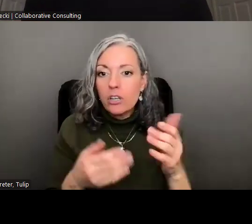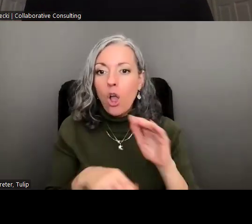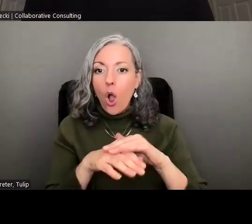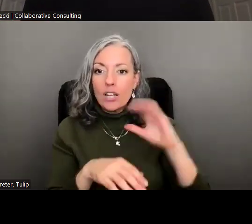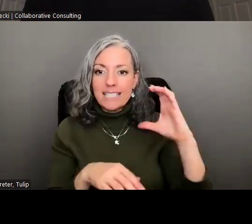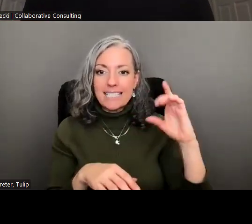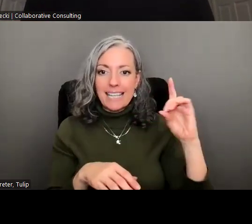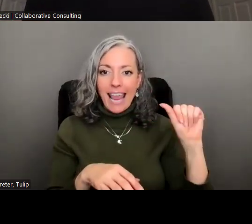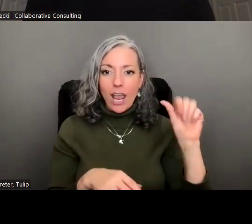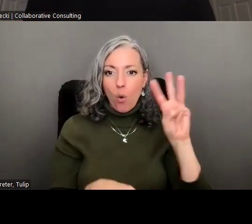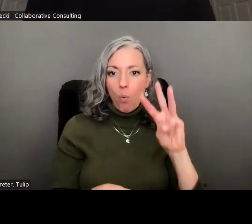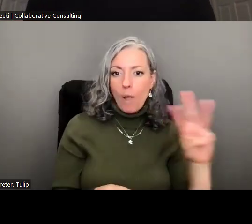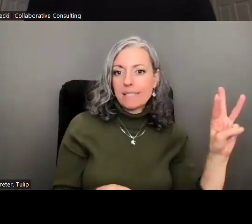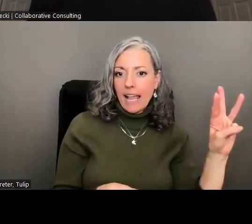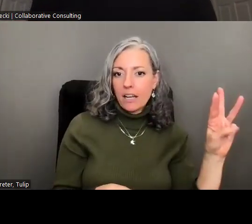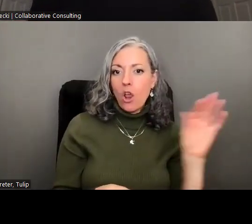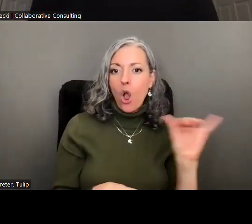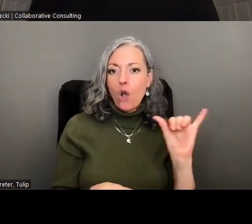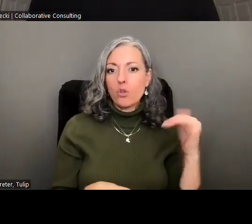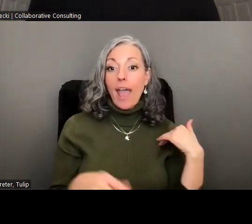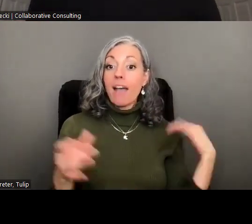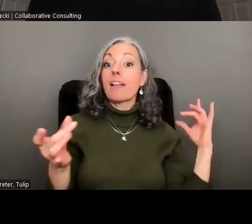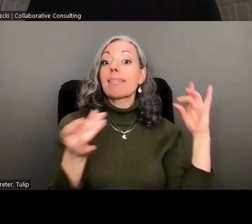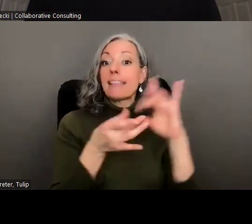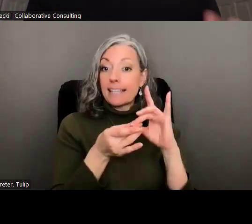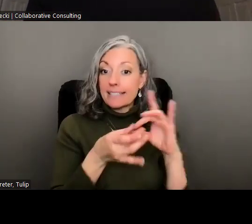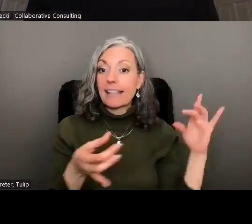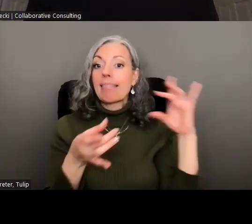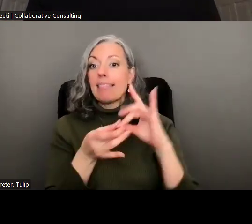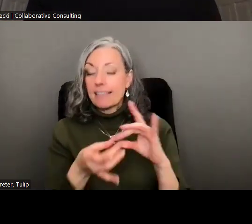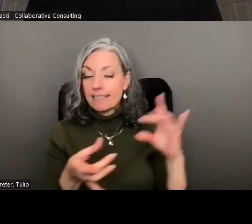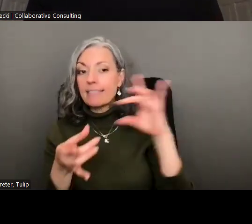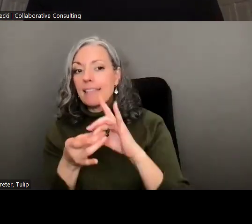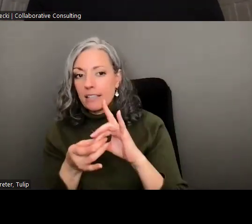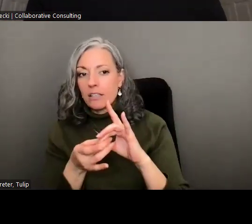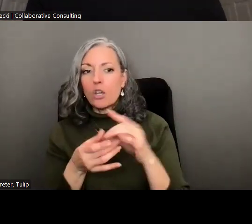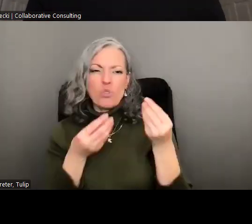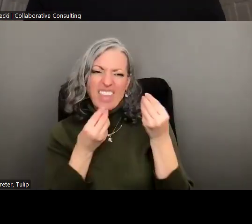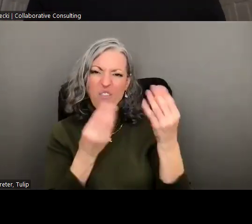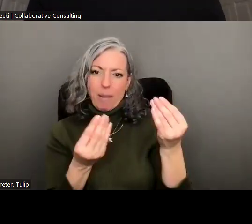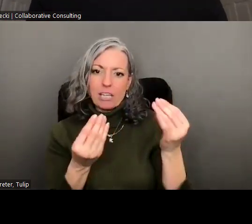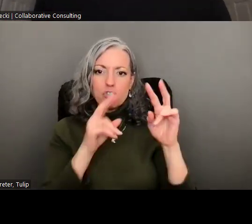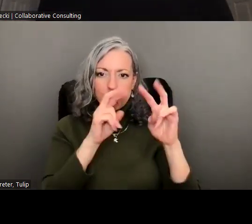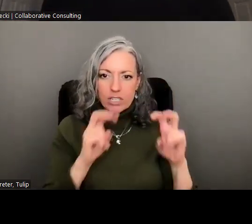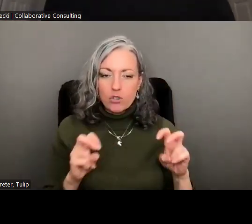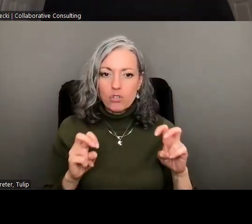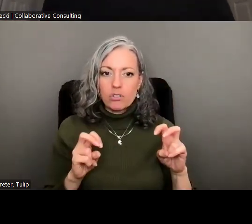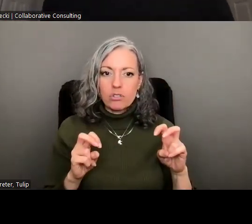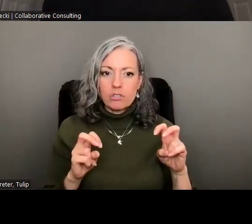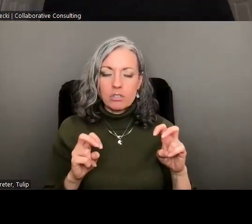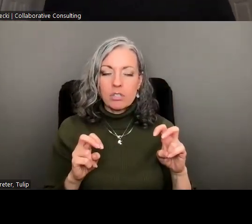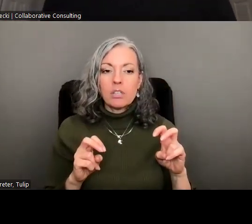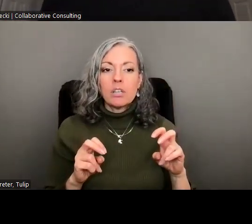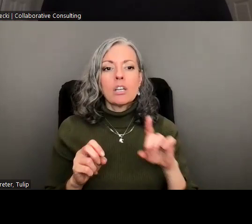2030 website, there's also links to the resources and the research. And in terms of